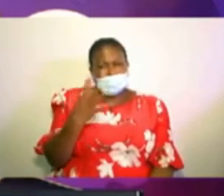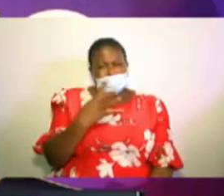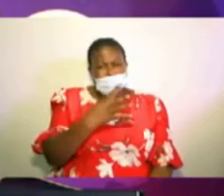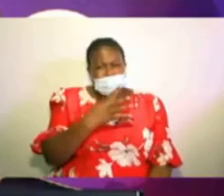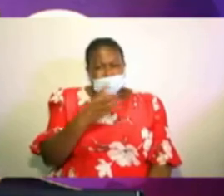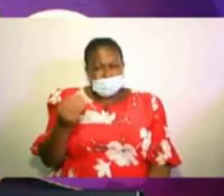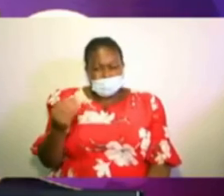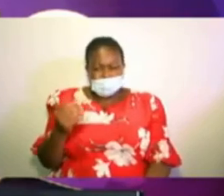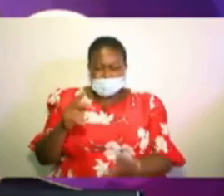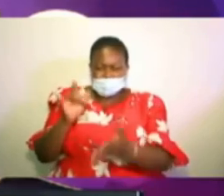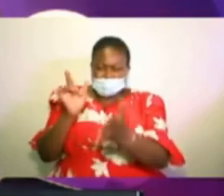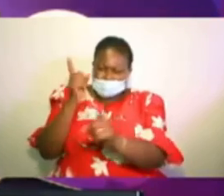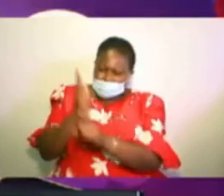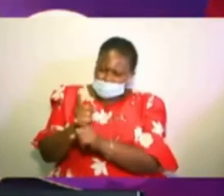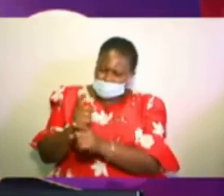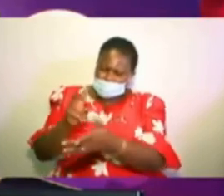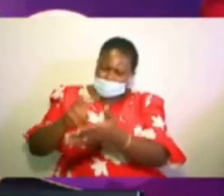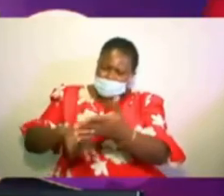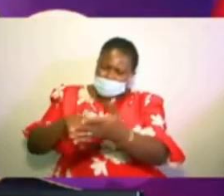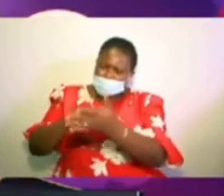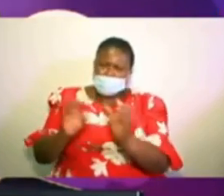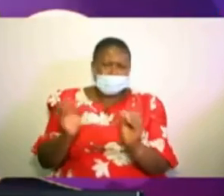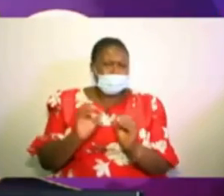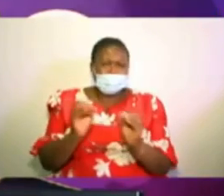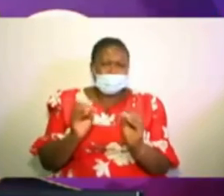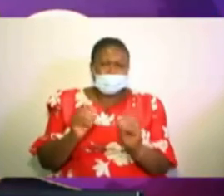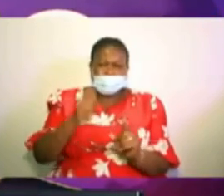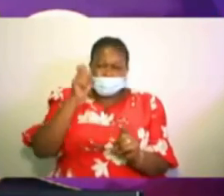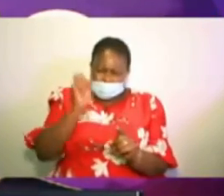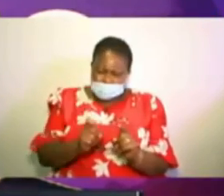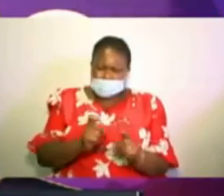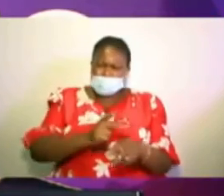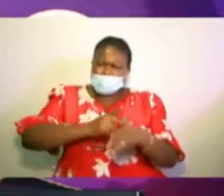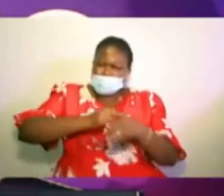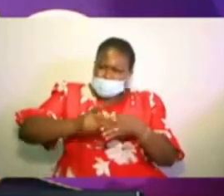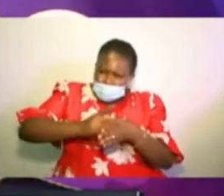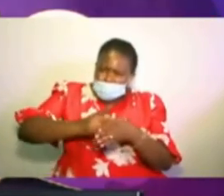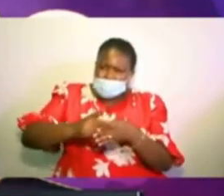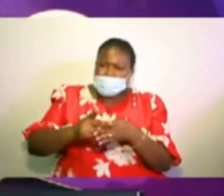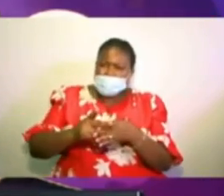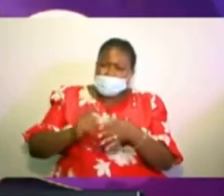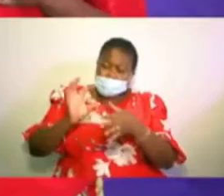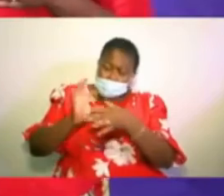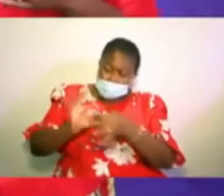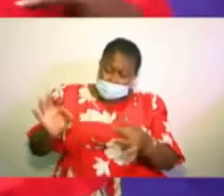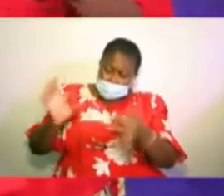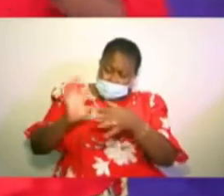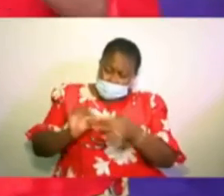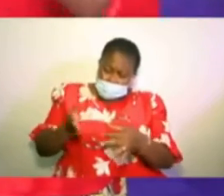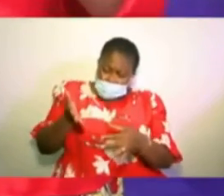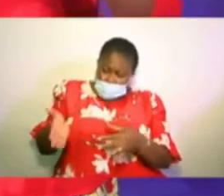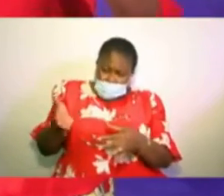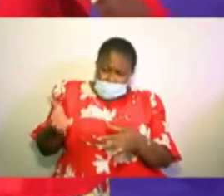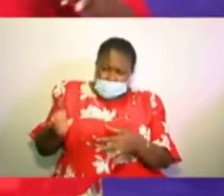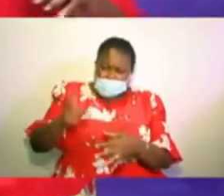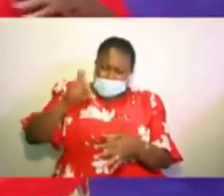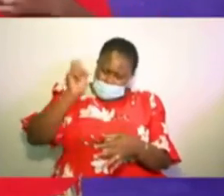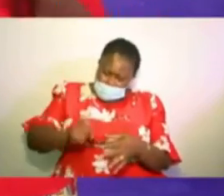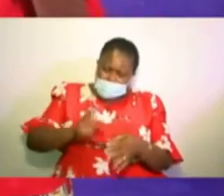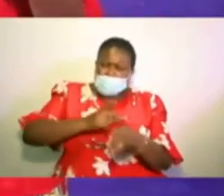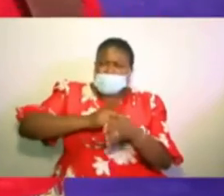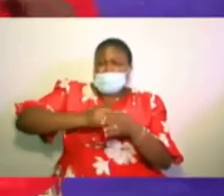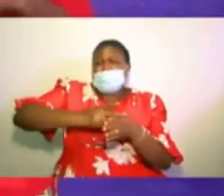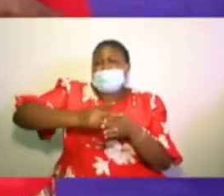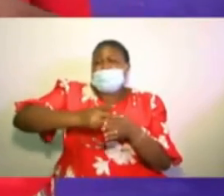apply it to our lives. Nous devons sortir de Corinthiens chapitre 13 et 14 des pages du livre